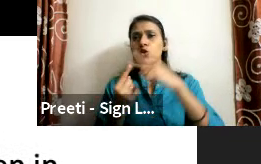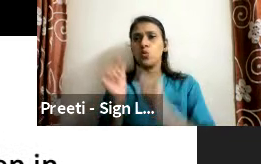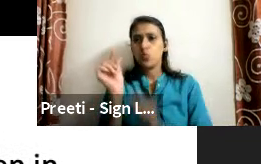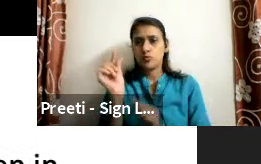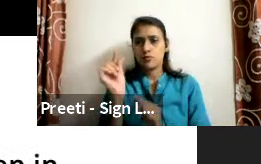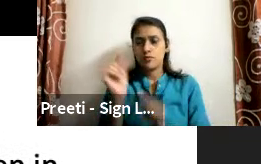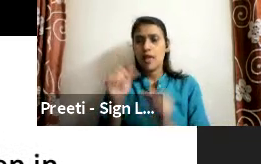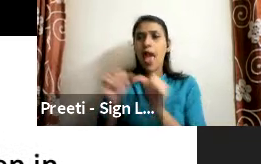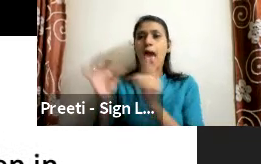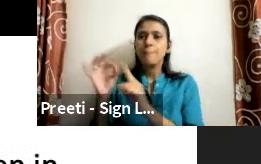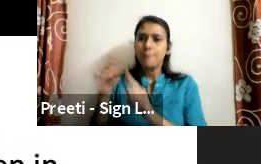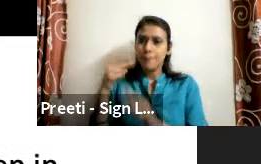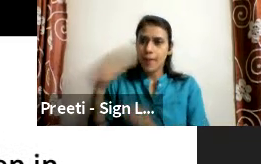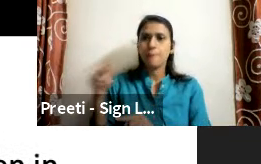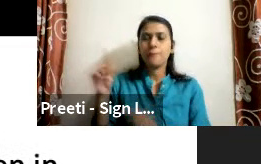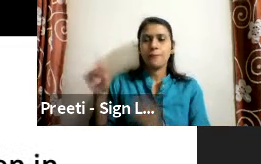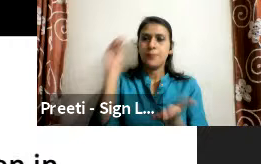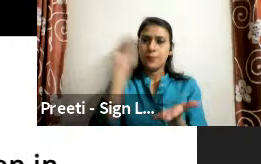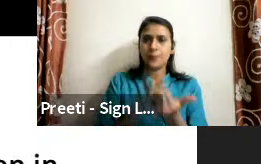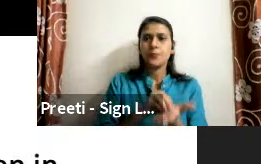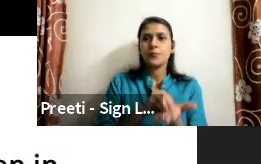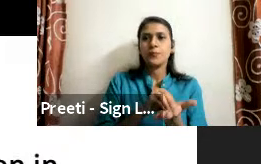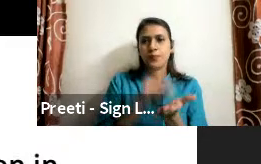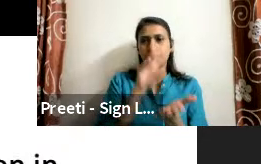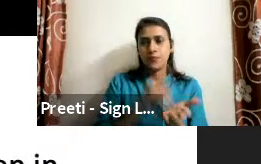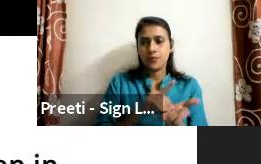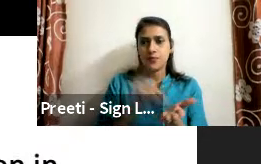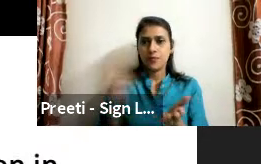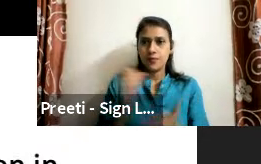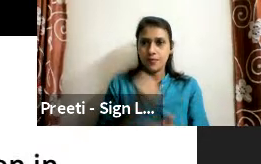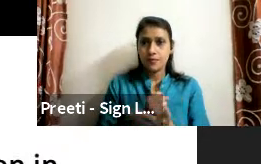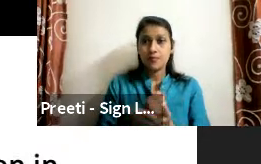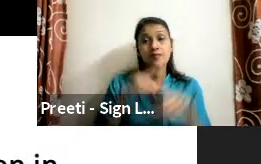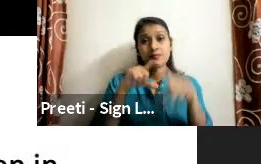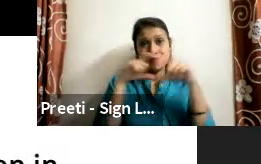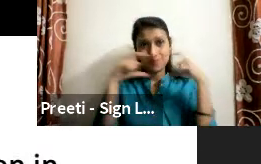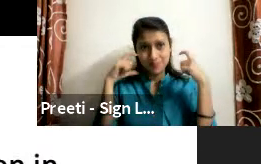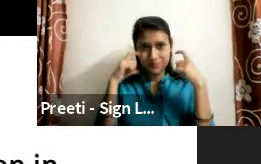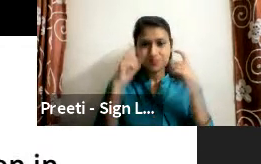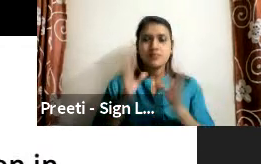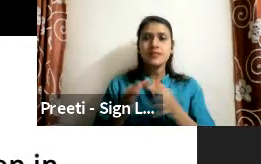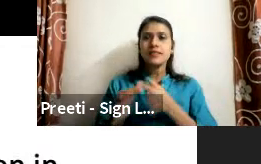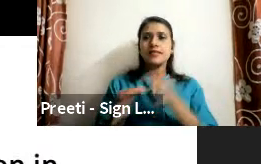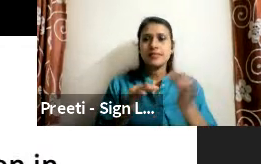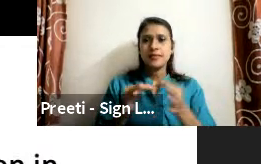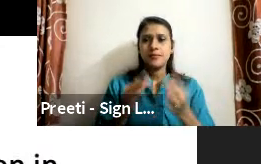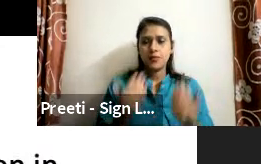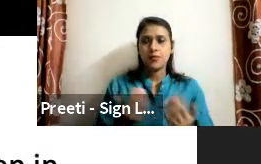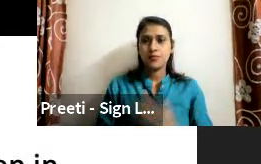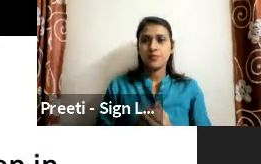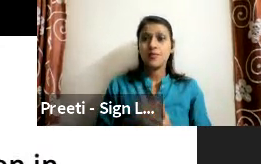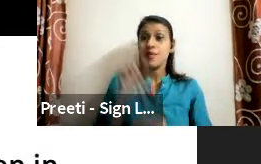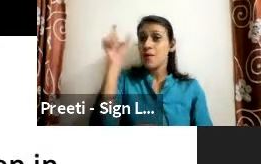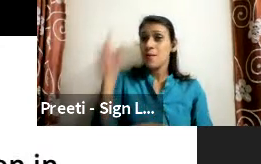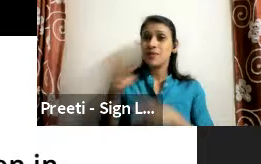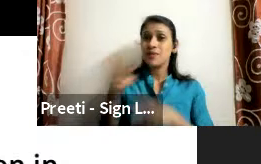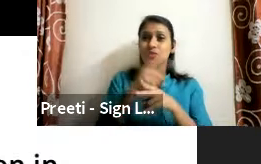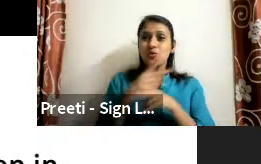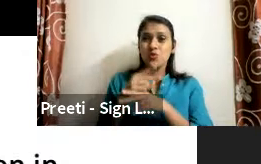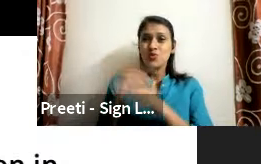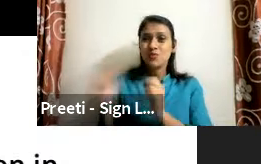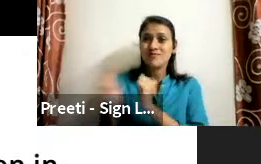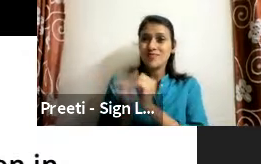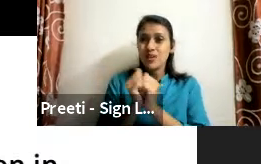So now, instructions for the caregivers, especially mask. They also need to wear triple layer mask all the